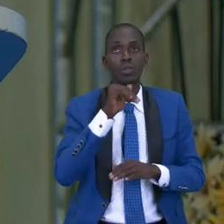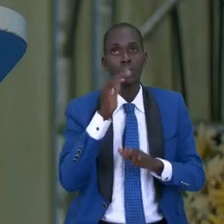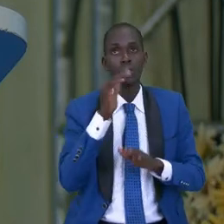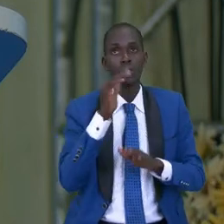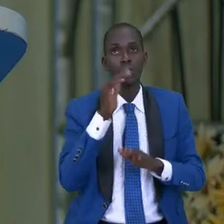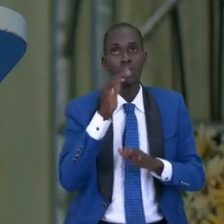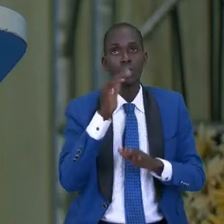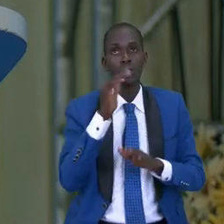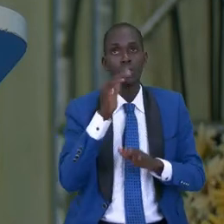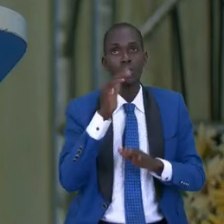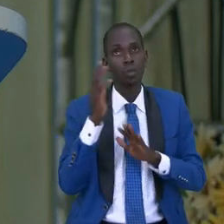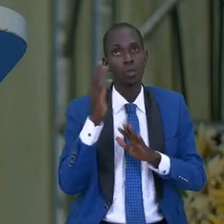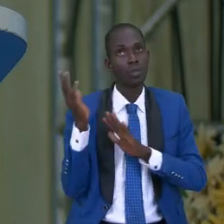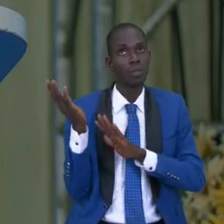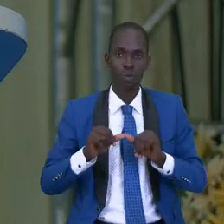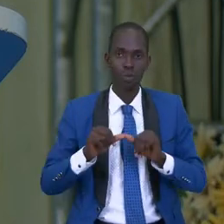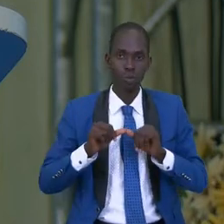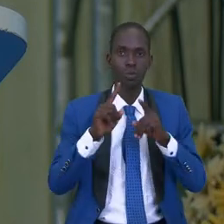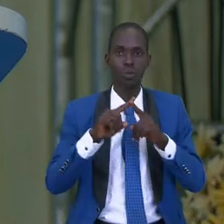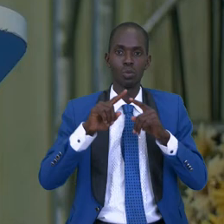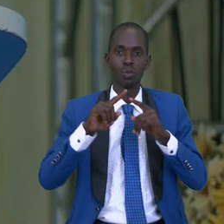Please check up all around.